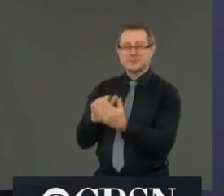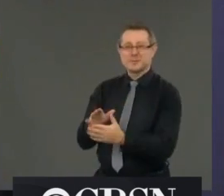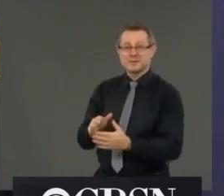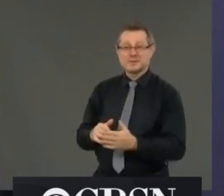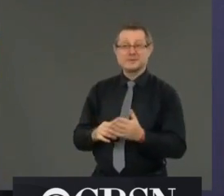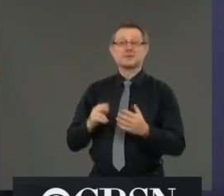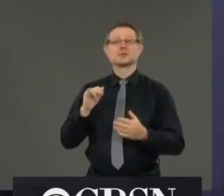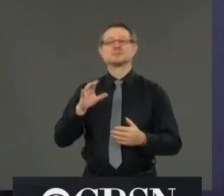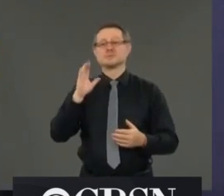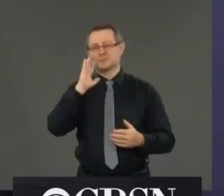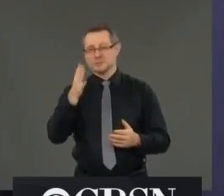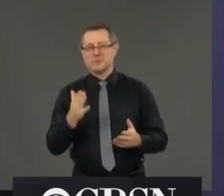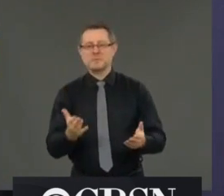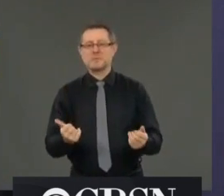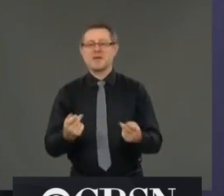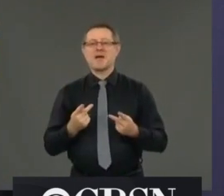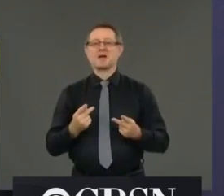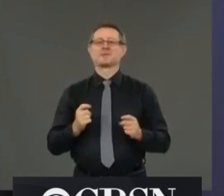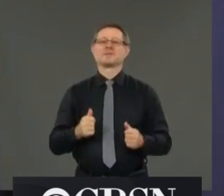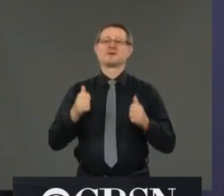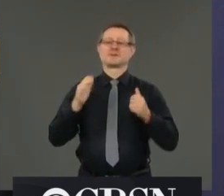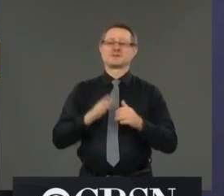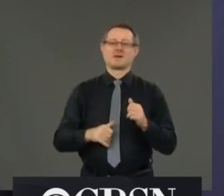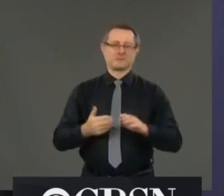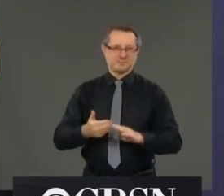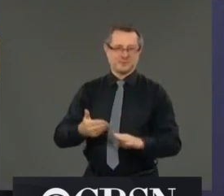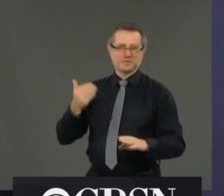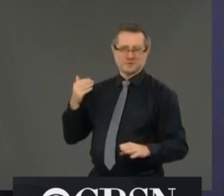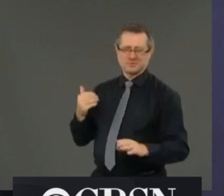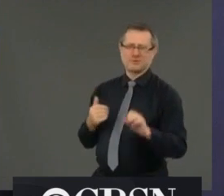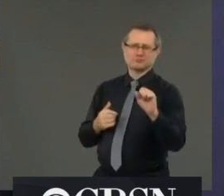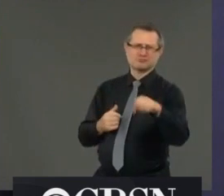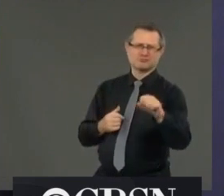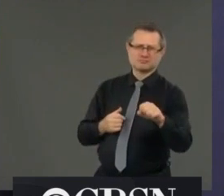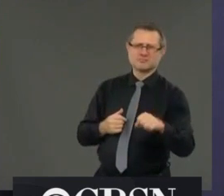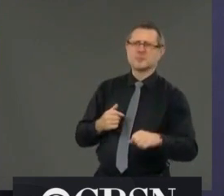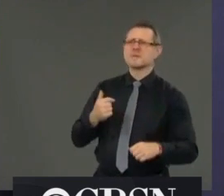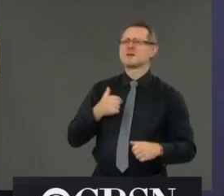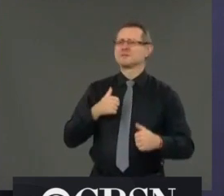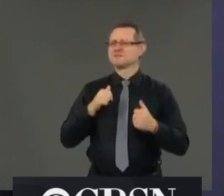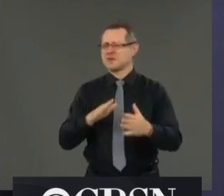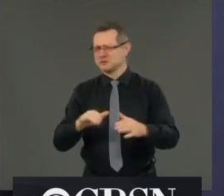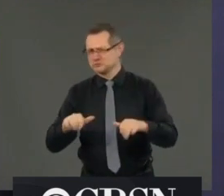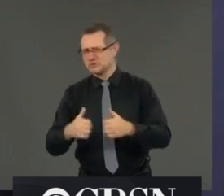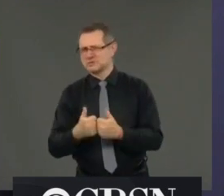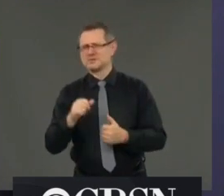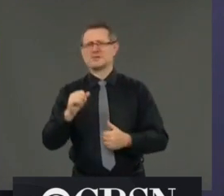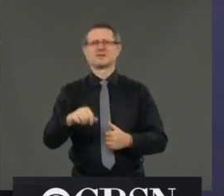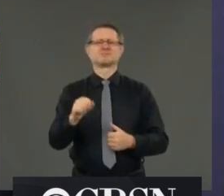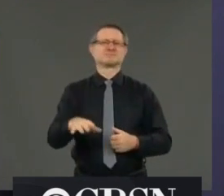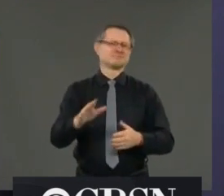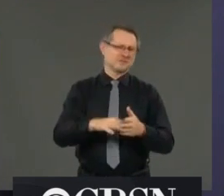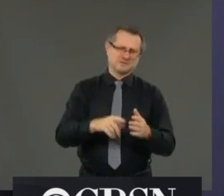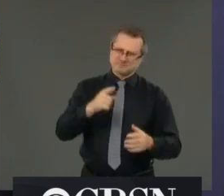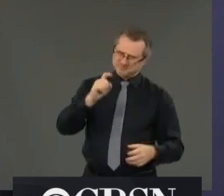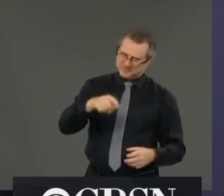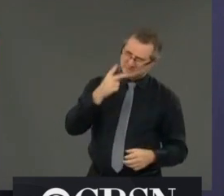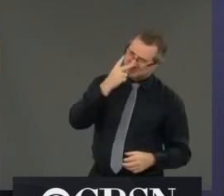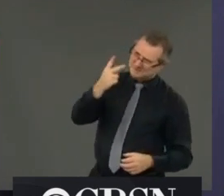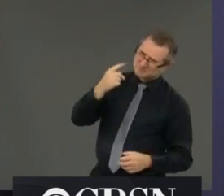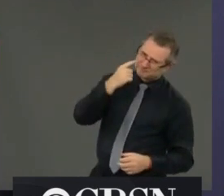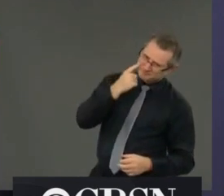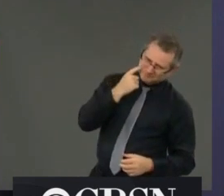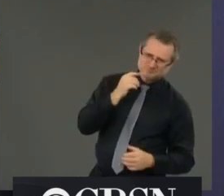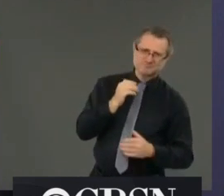coming back better than ever before. We understand the challenges. And people need to see that progress. They certainly don't need